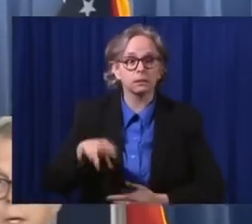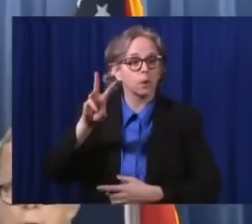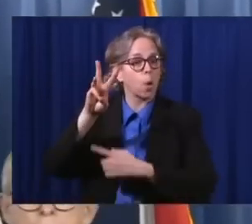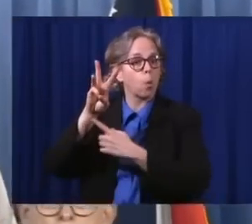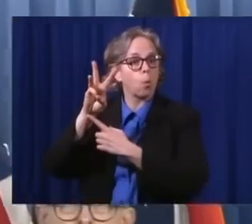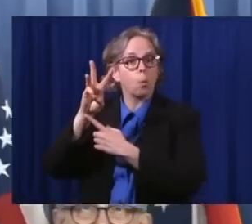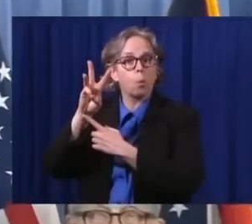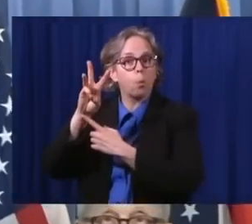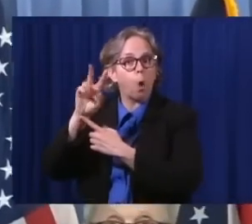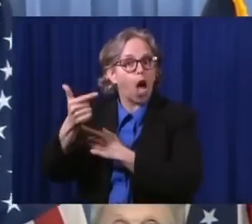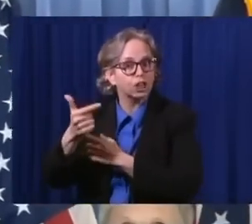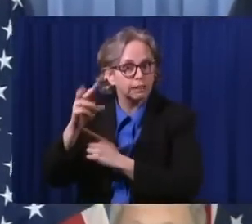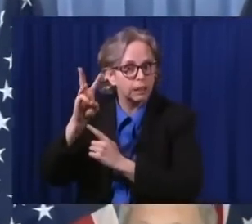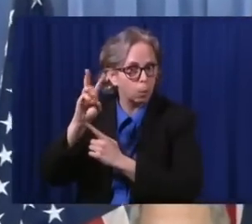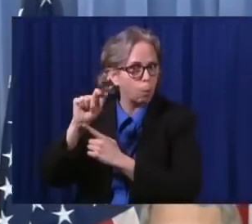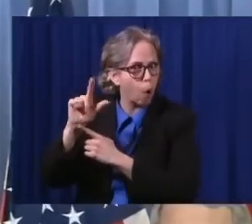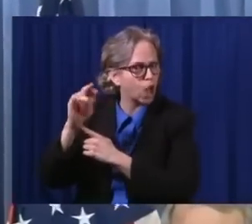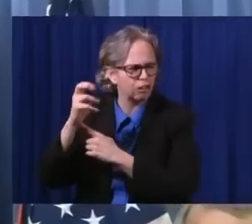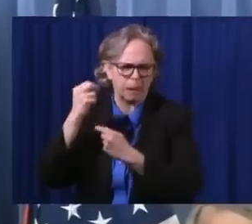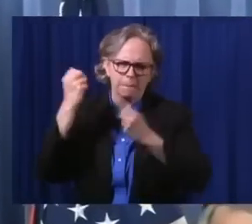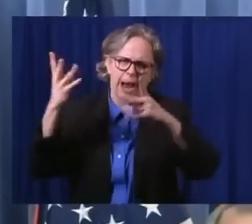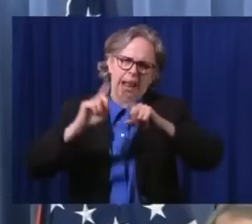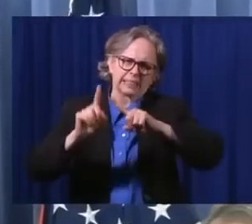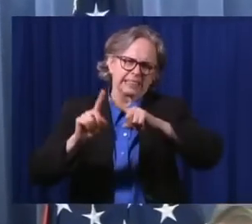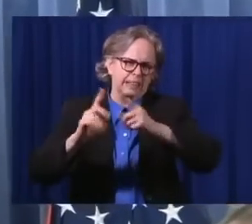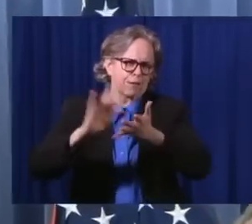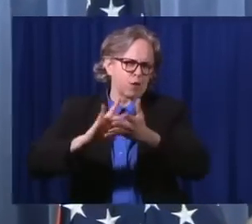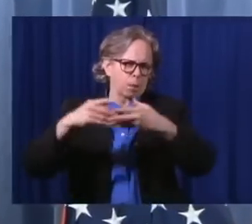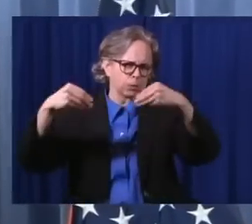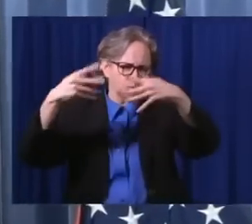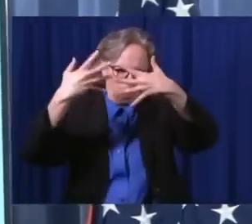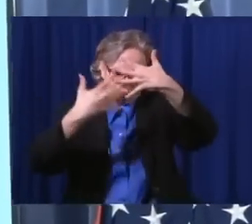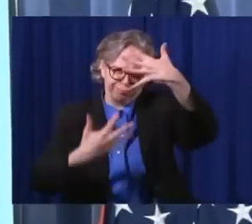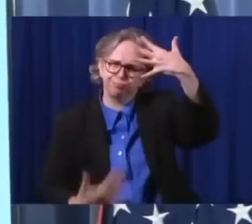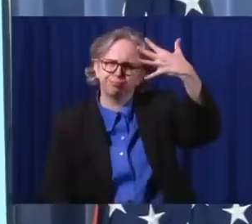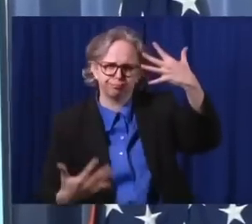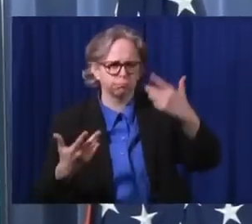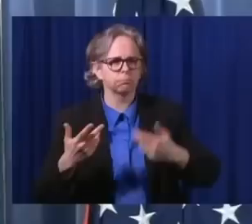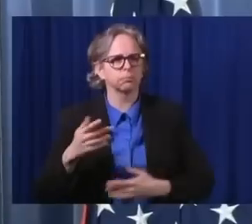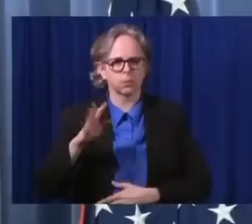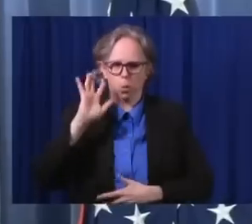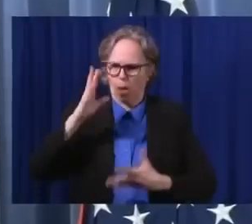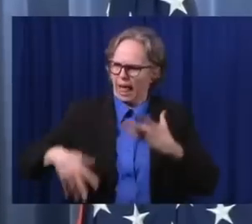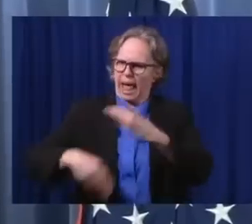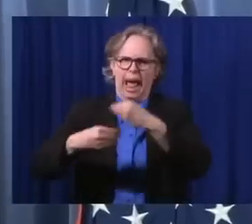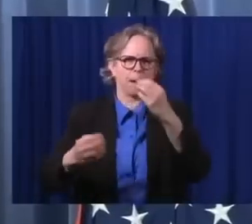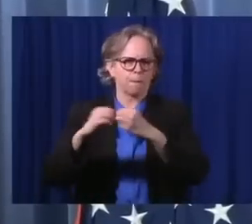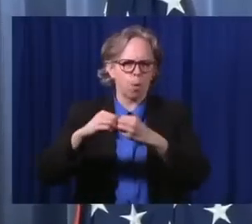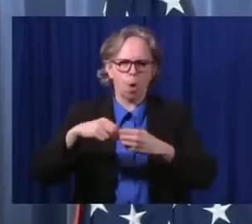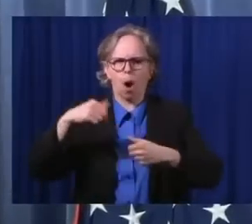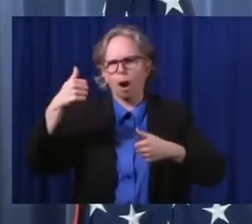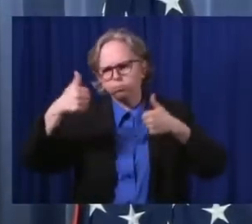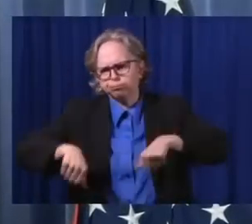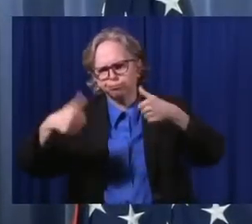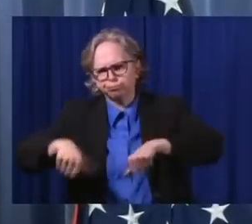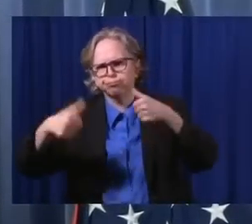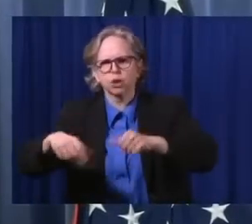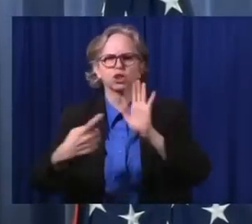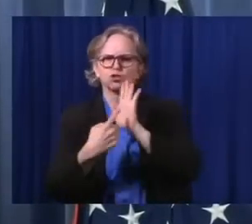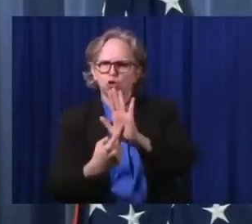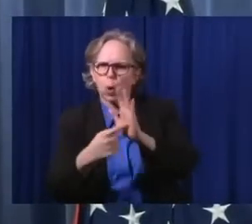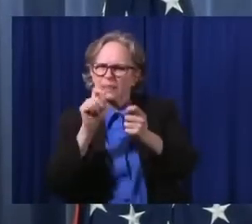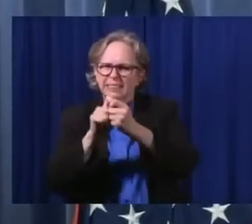pharmacies decide to start doing this, we will obviously add those to that map